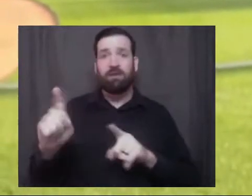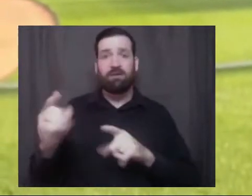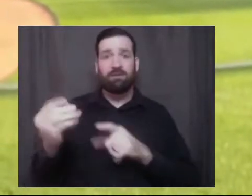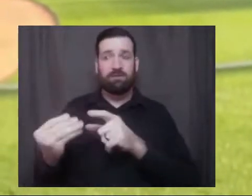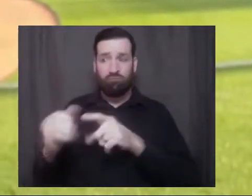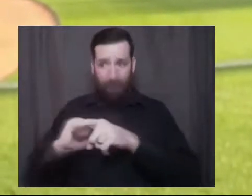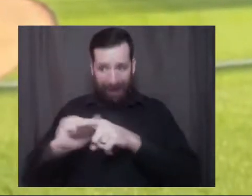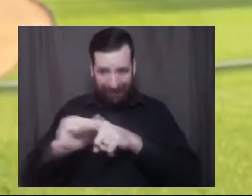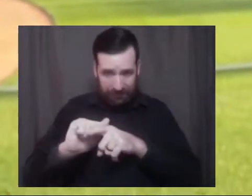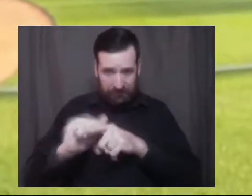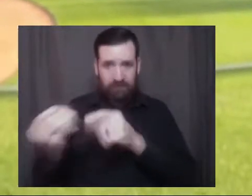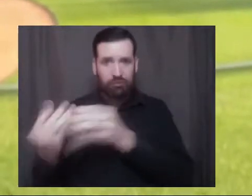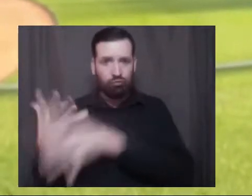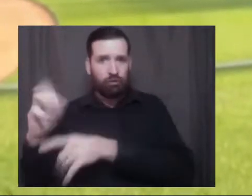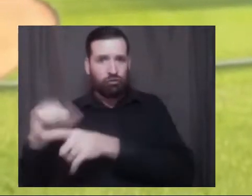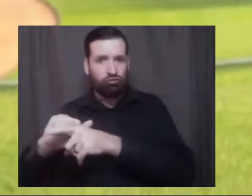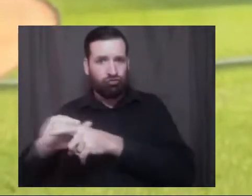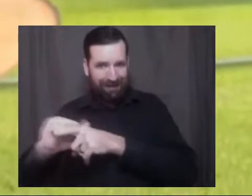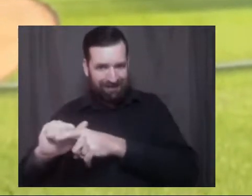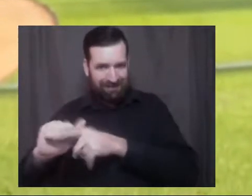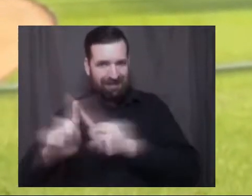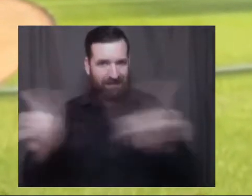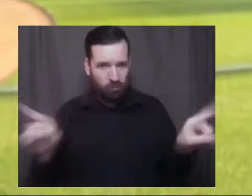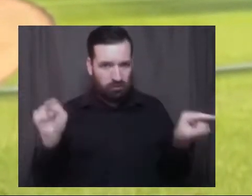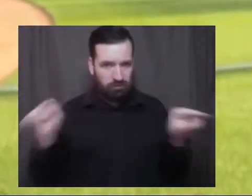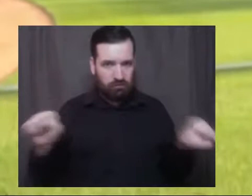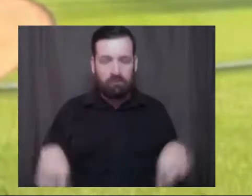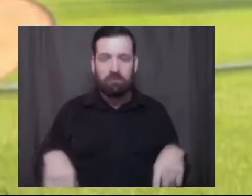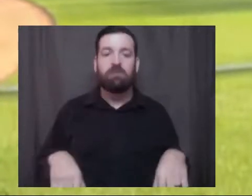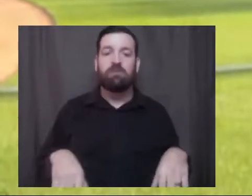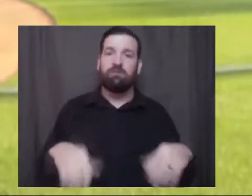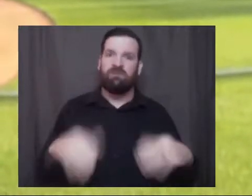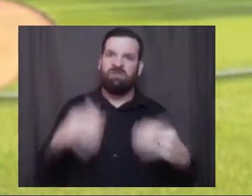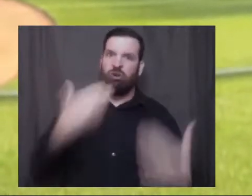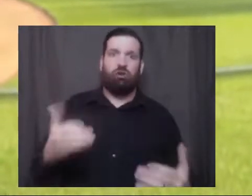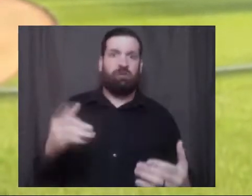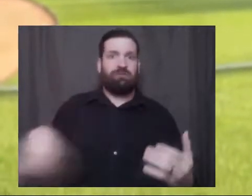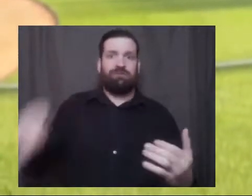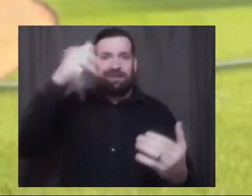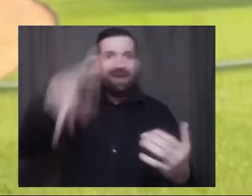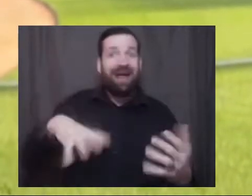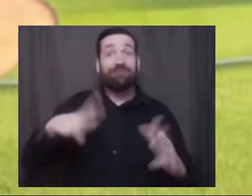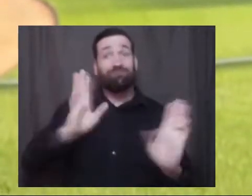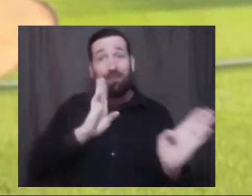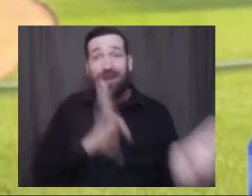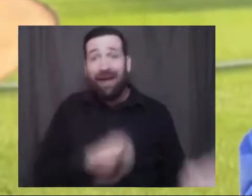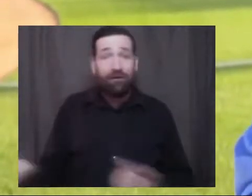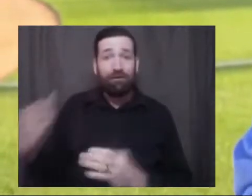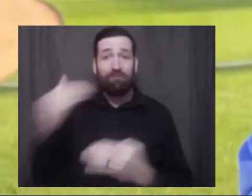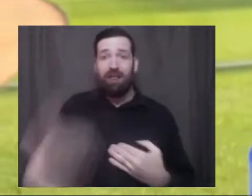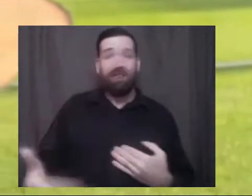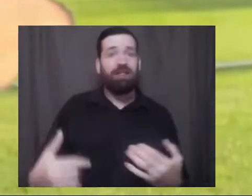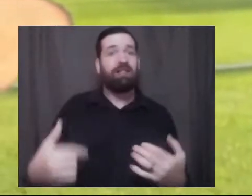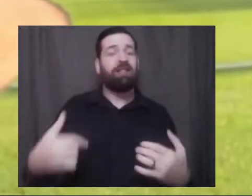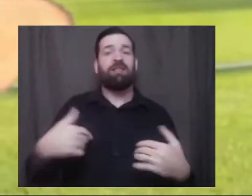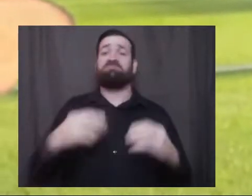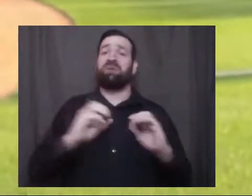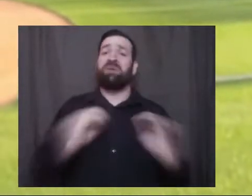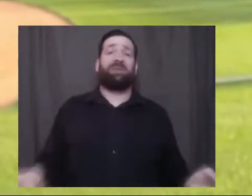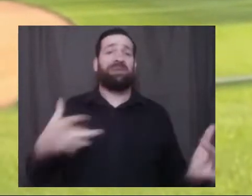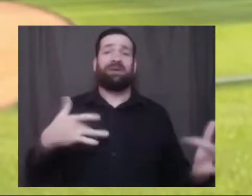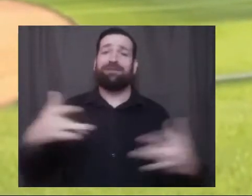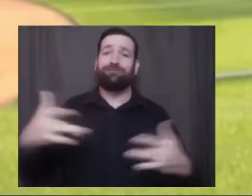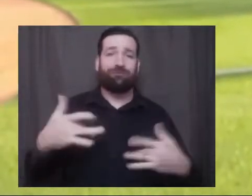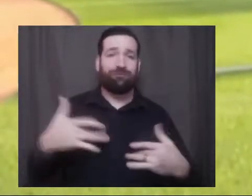things. And it was really, really good. The guys were really prepared. I didn't have any concerns about any of our